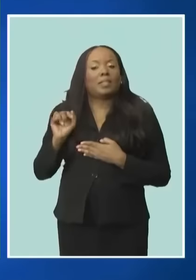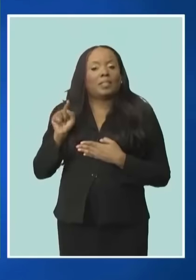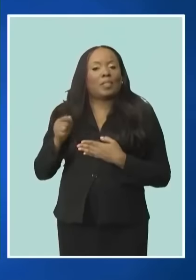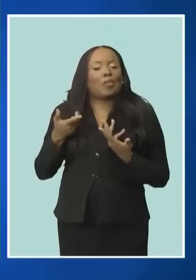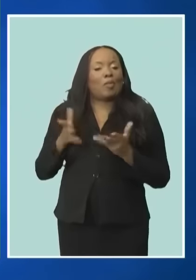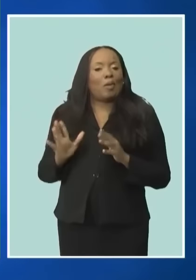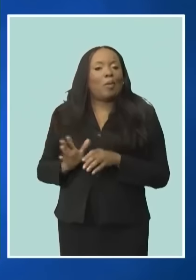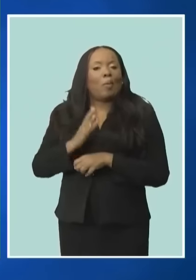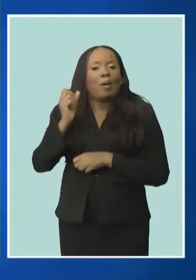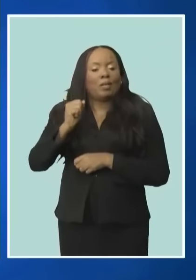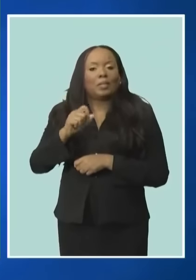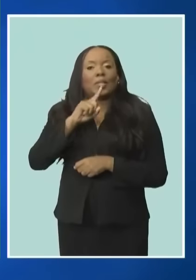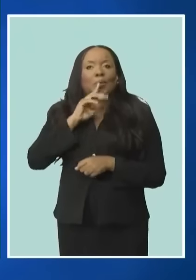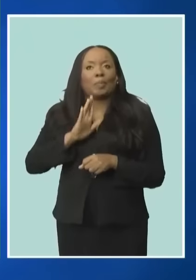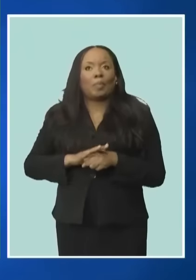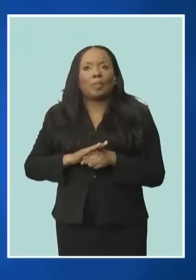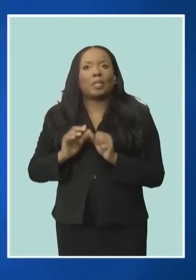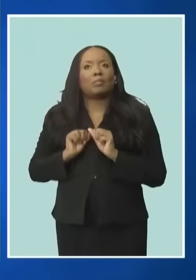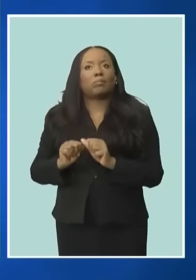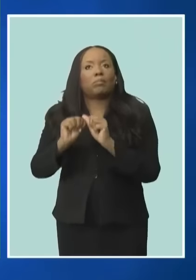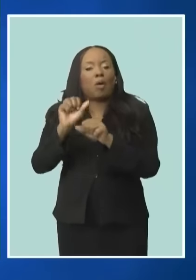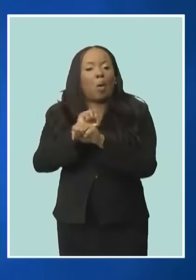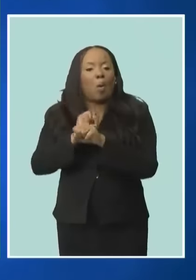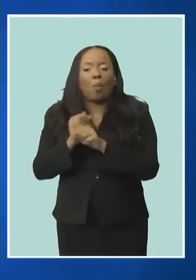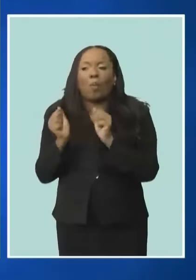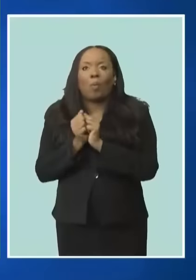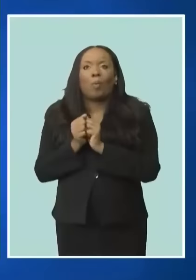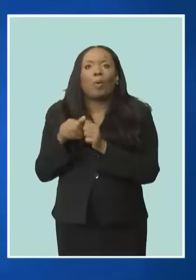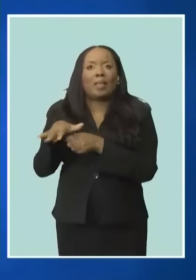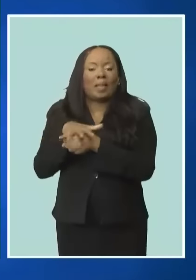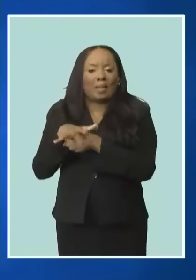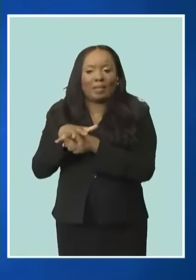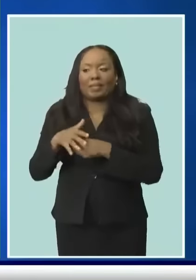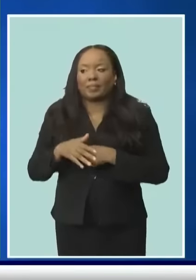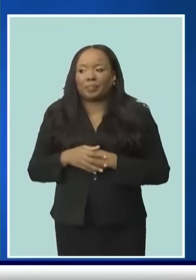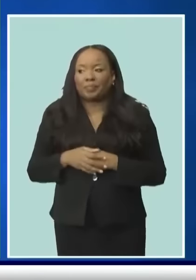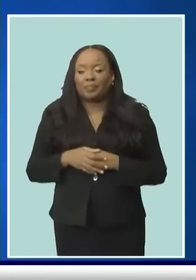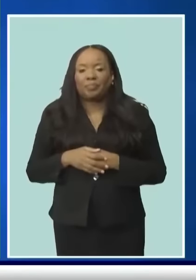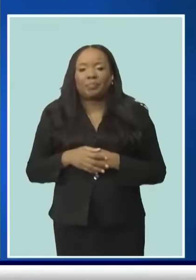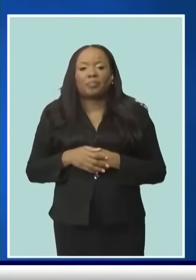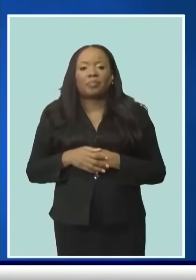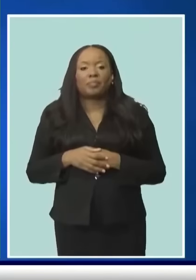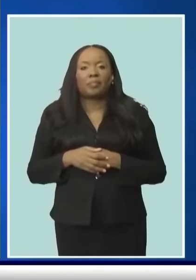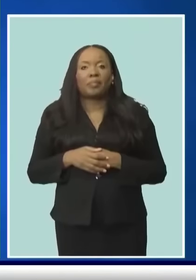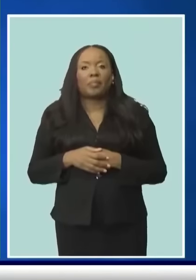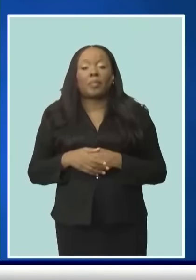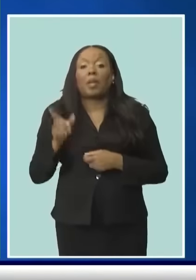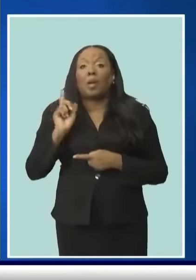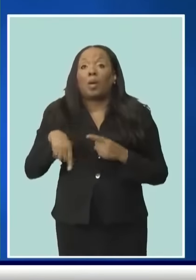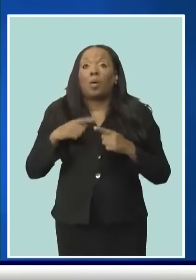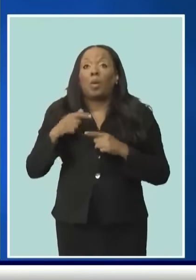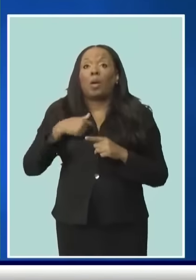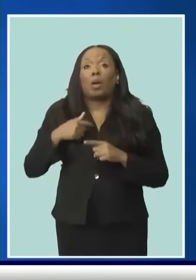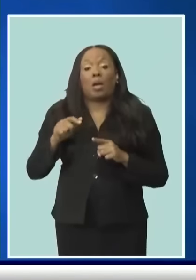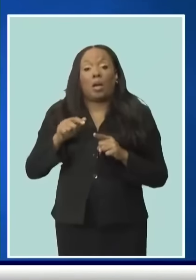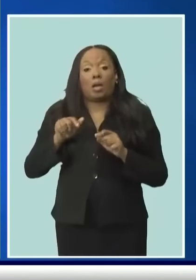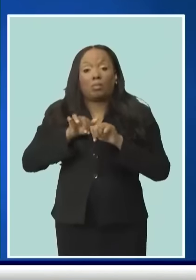has pledged to maintain a presence in the constituency. When I went out into the constituency, I would have told persons to pray about